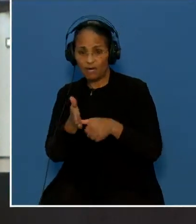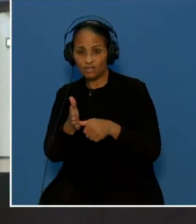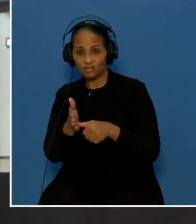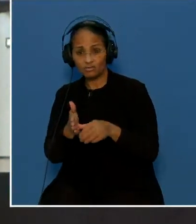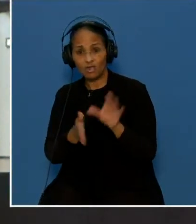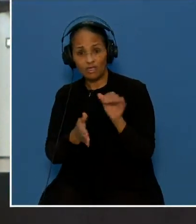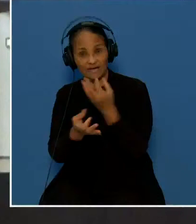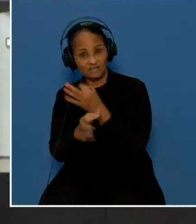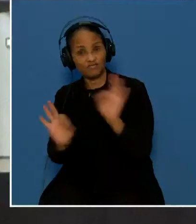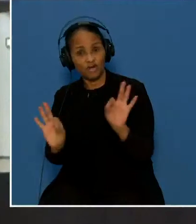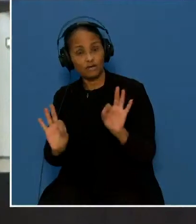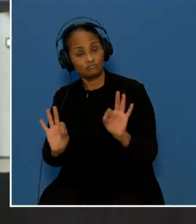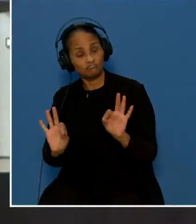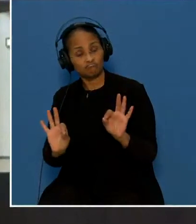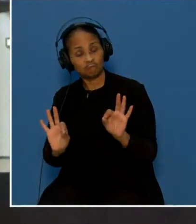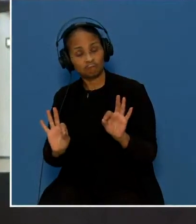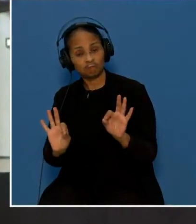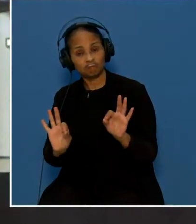free.